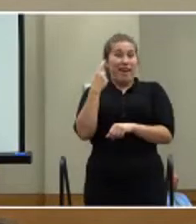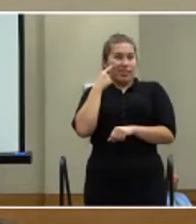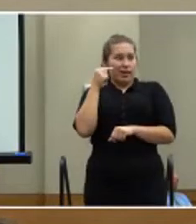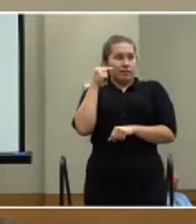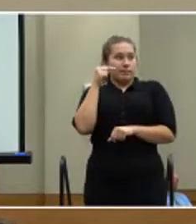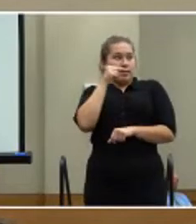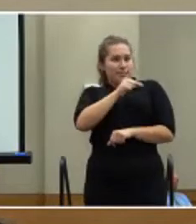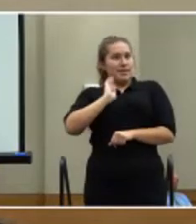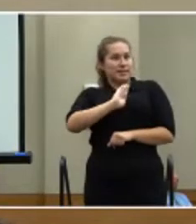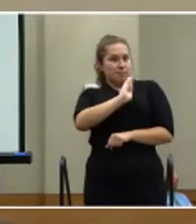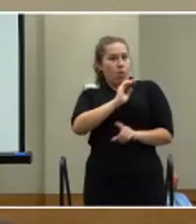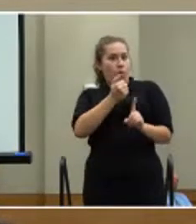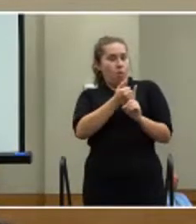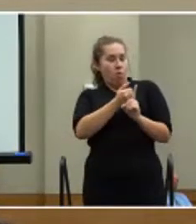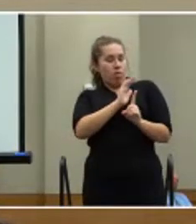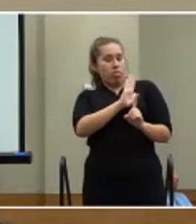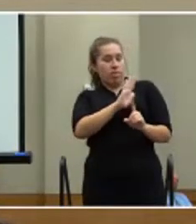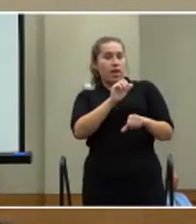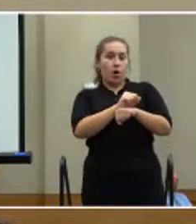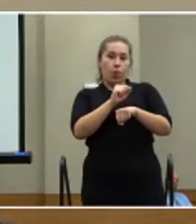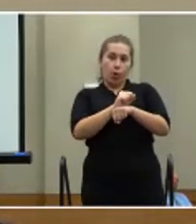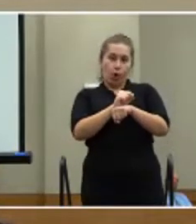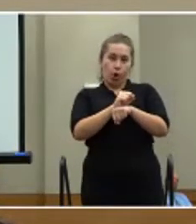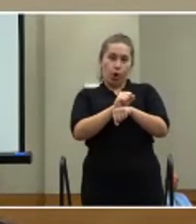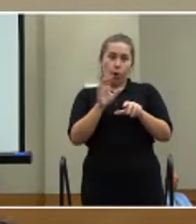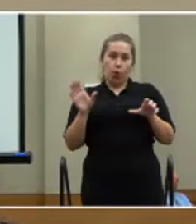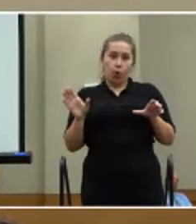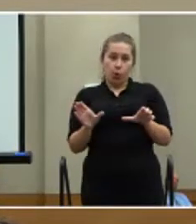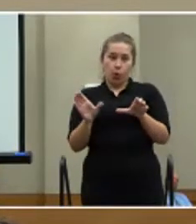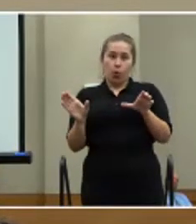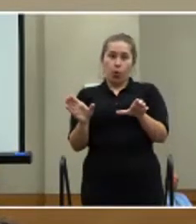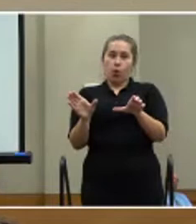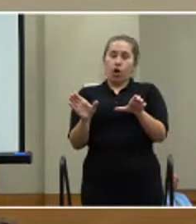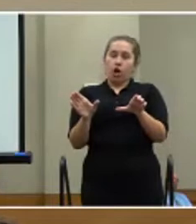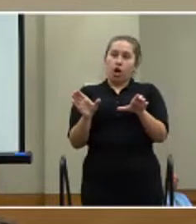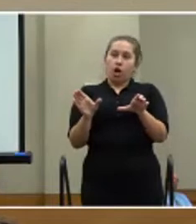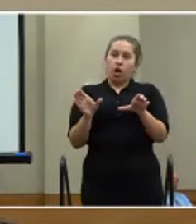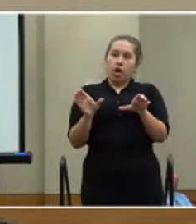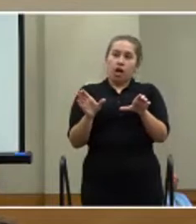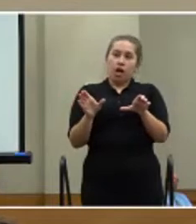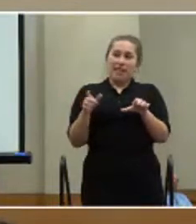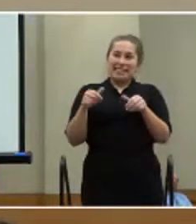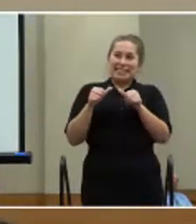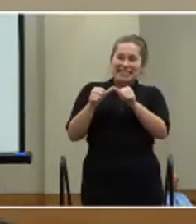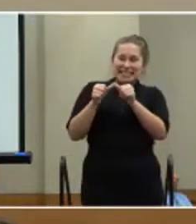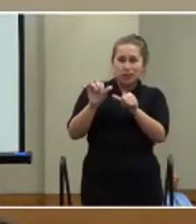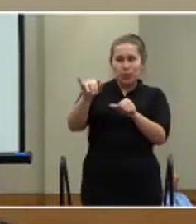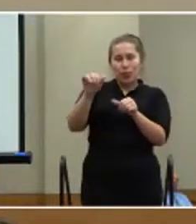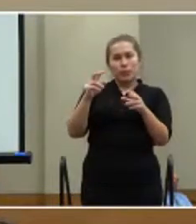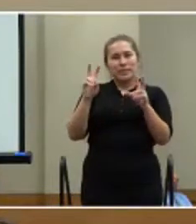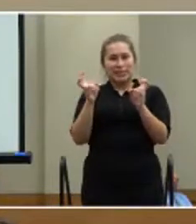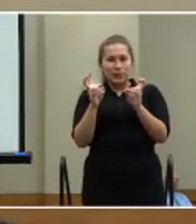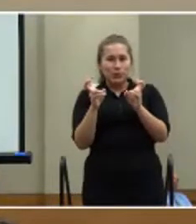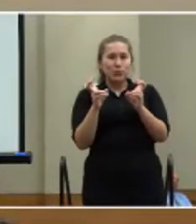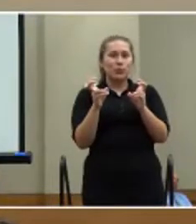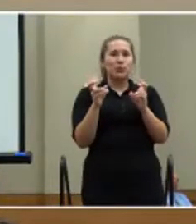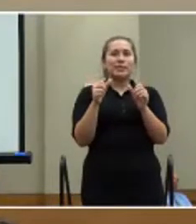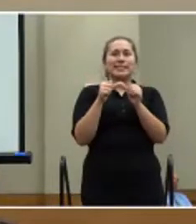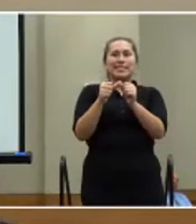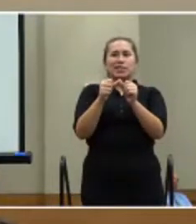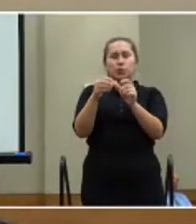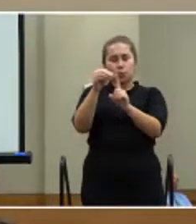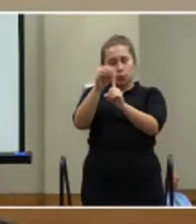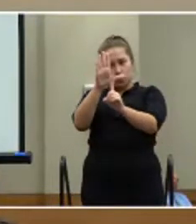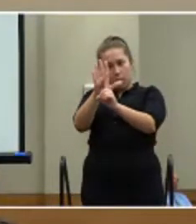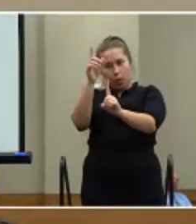board in particular is doing to push on those issues and amplify